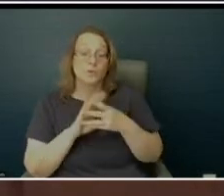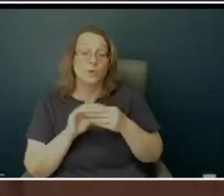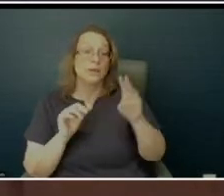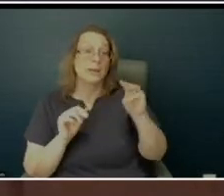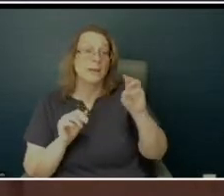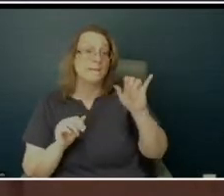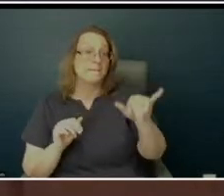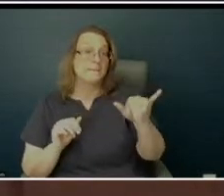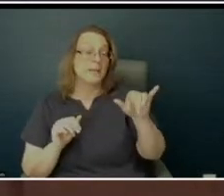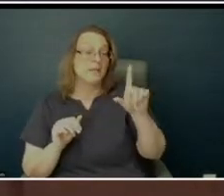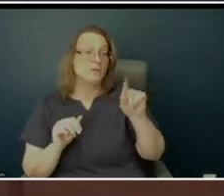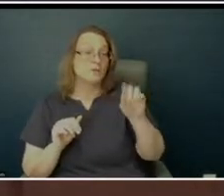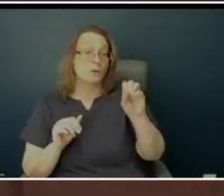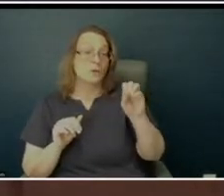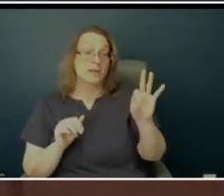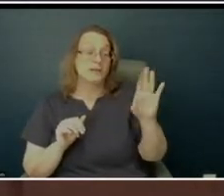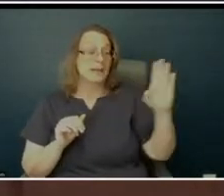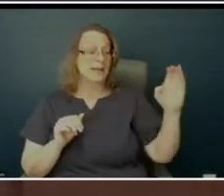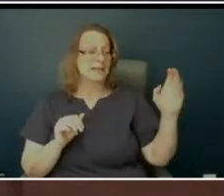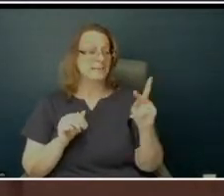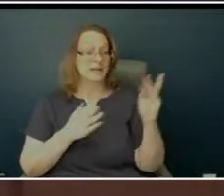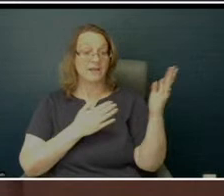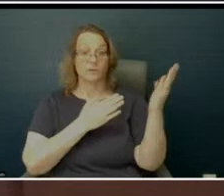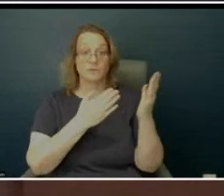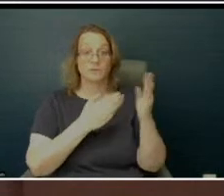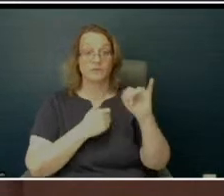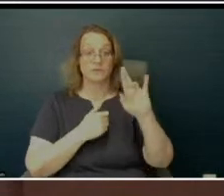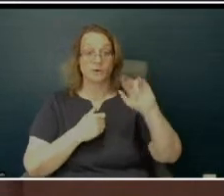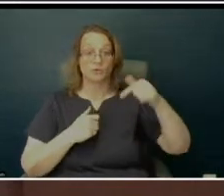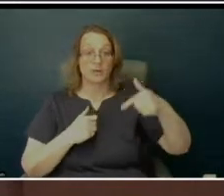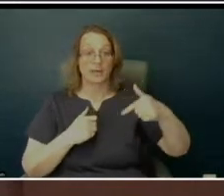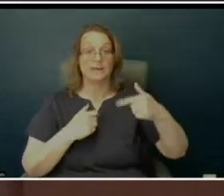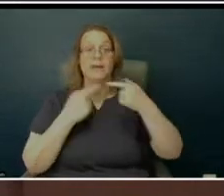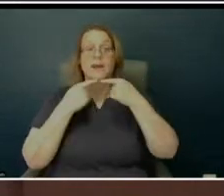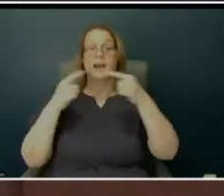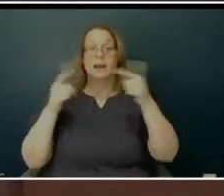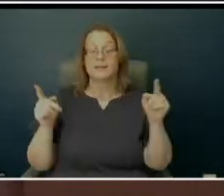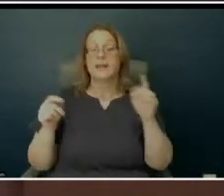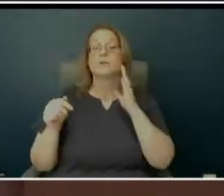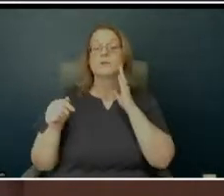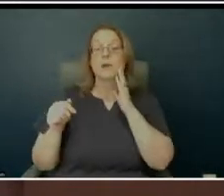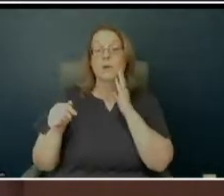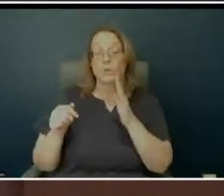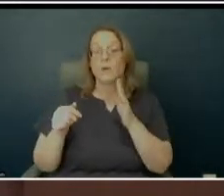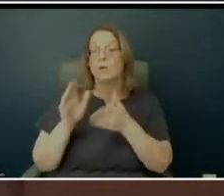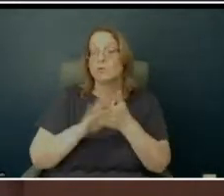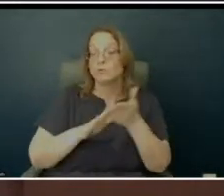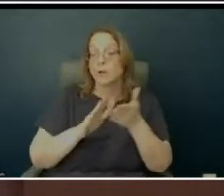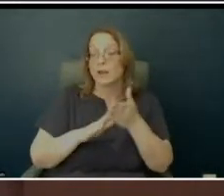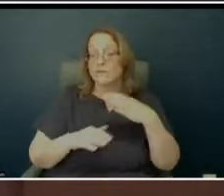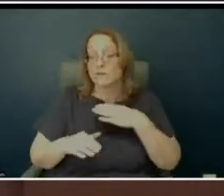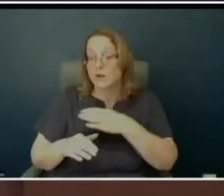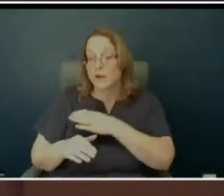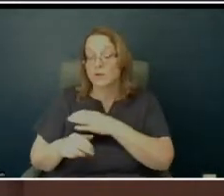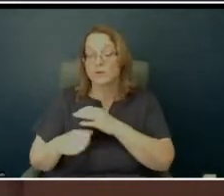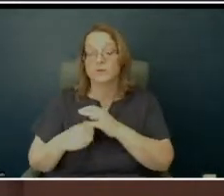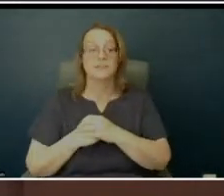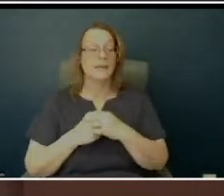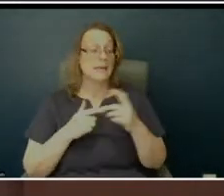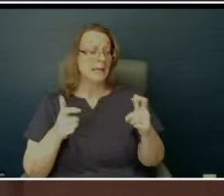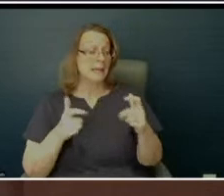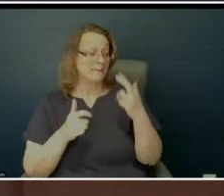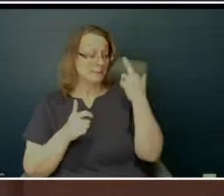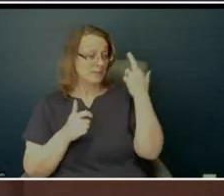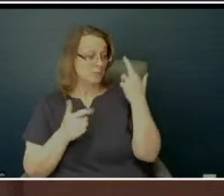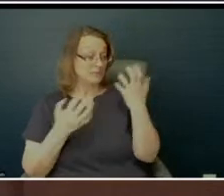from service in Iraq, and I announced my intention to run for Congress. A big reason I decided to run for Congress was my motivation